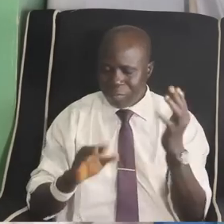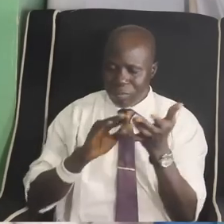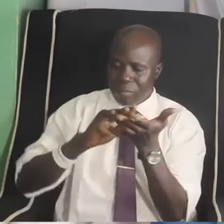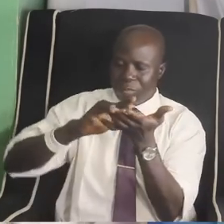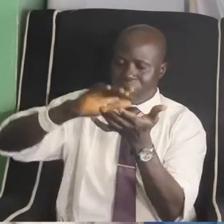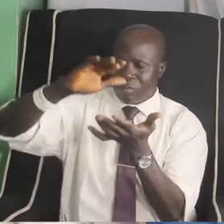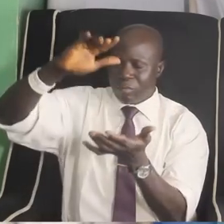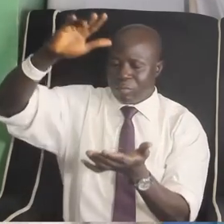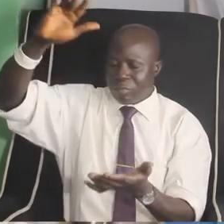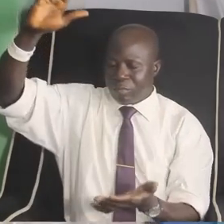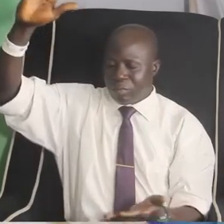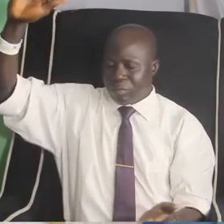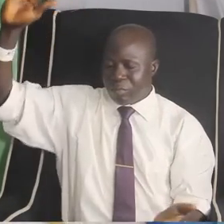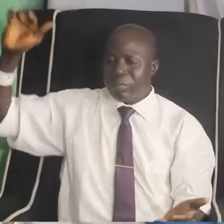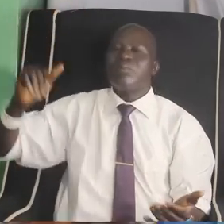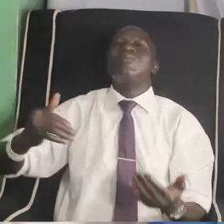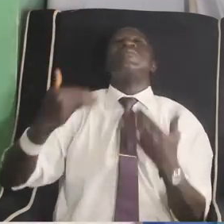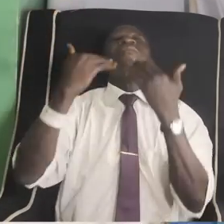Oba Ogo